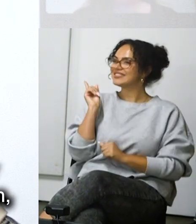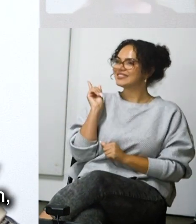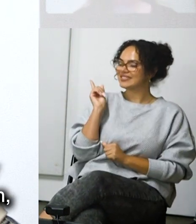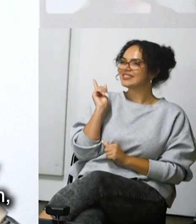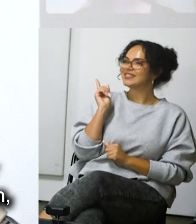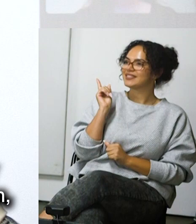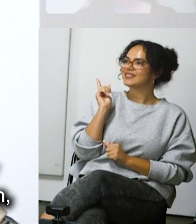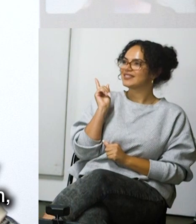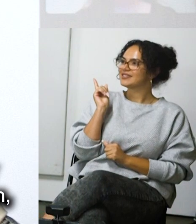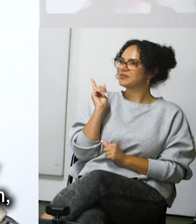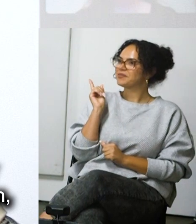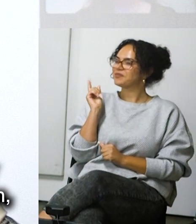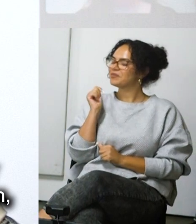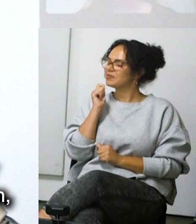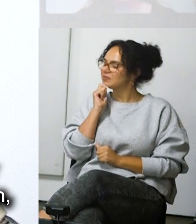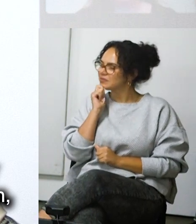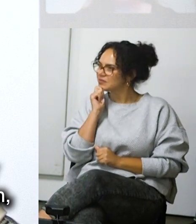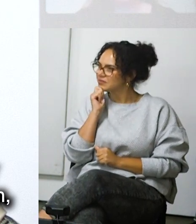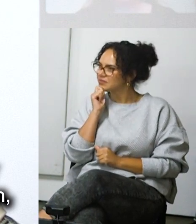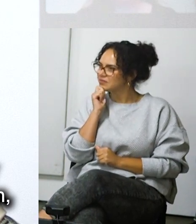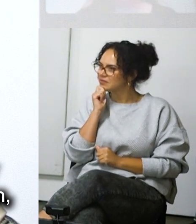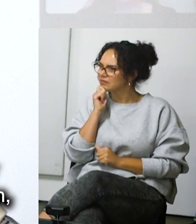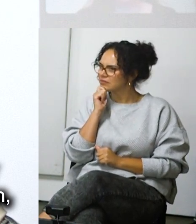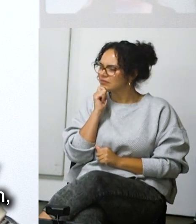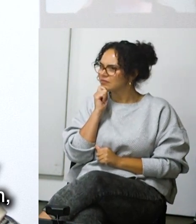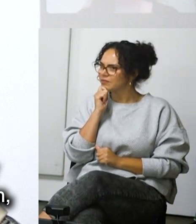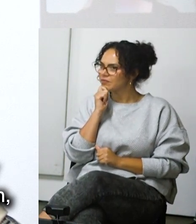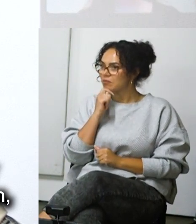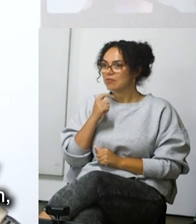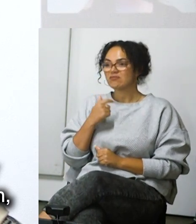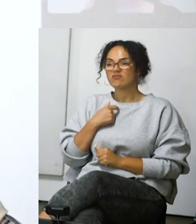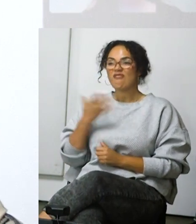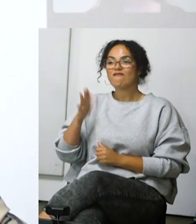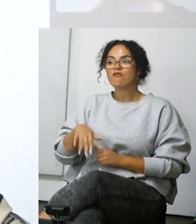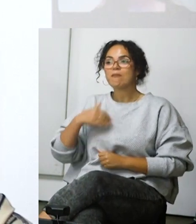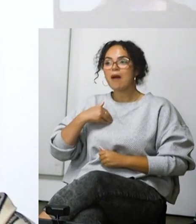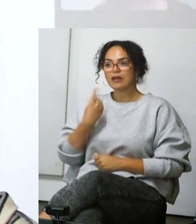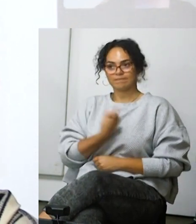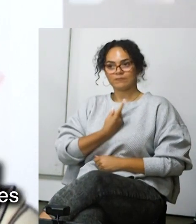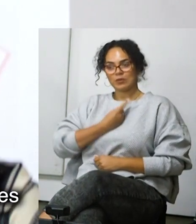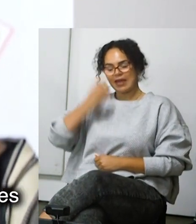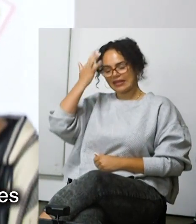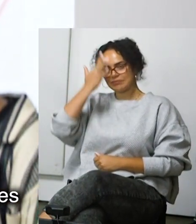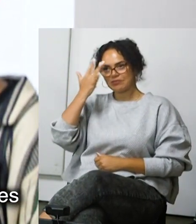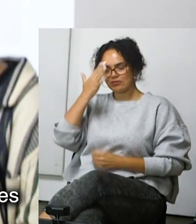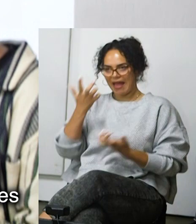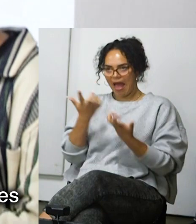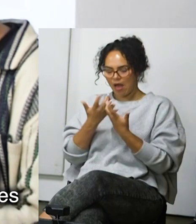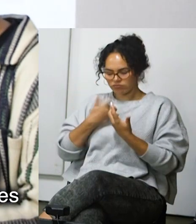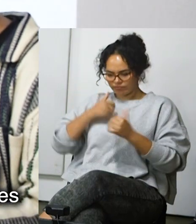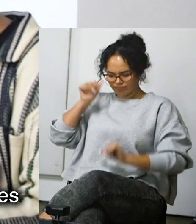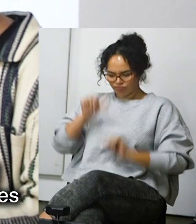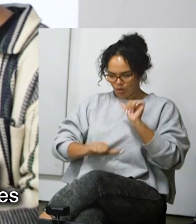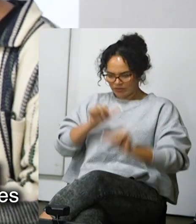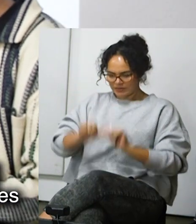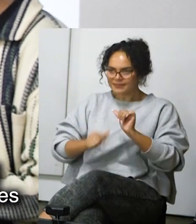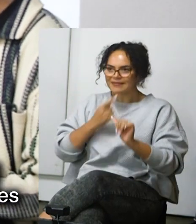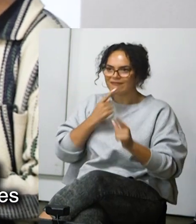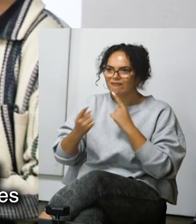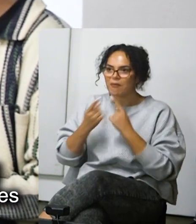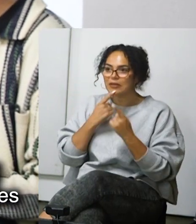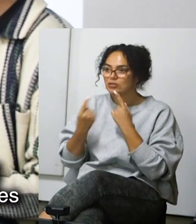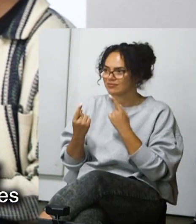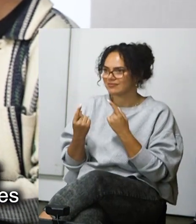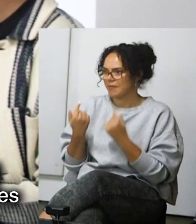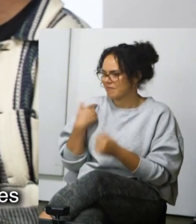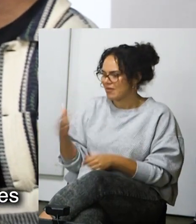was really informed by my own experiences with processing information, especially when I was growing up and I hadn't maybe